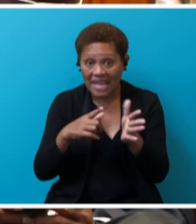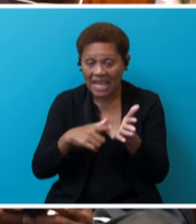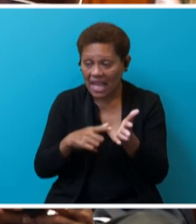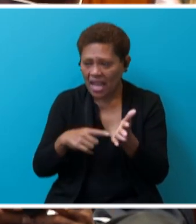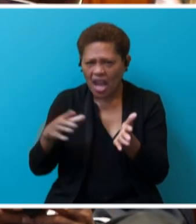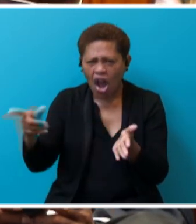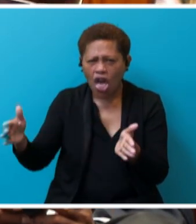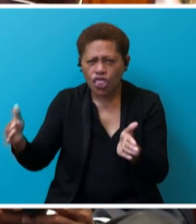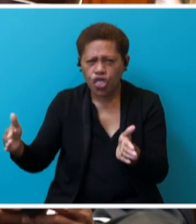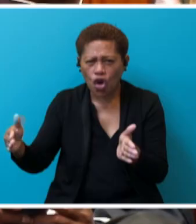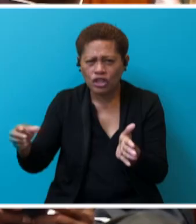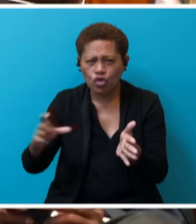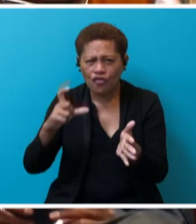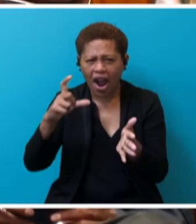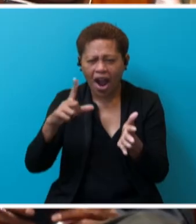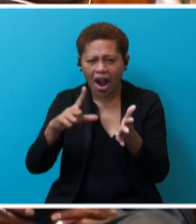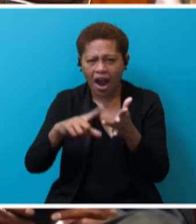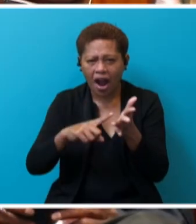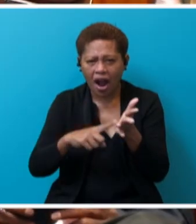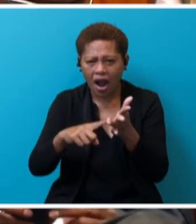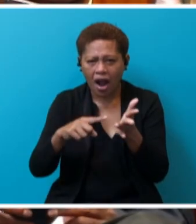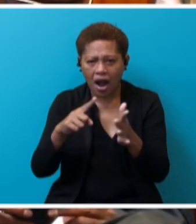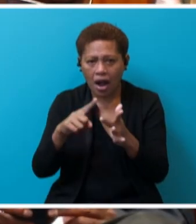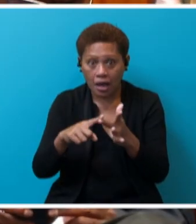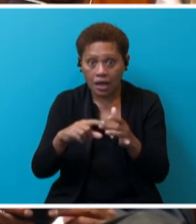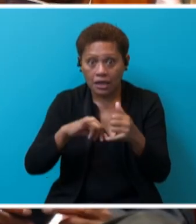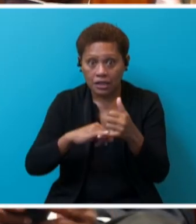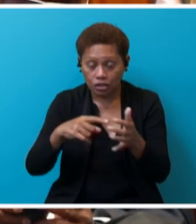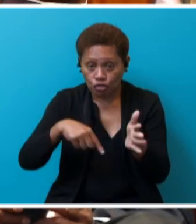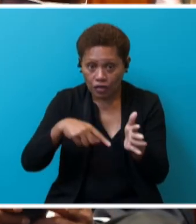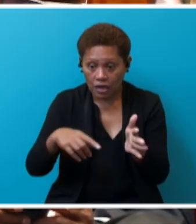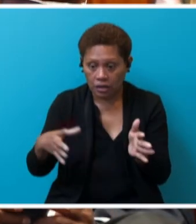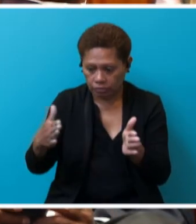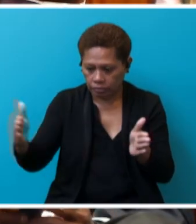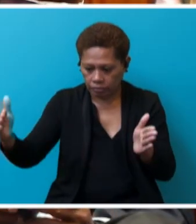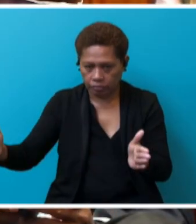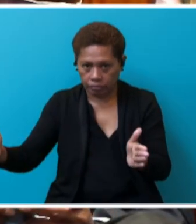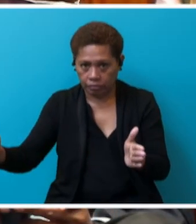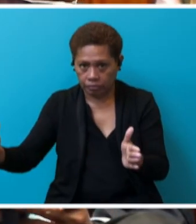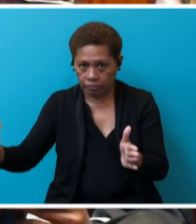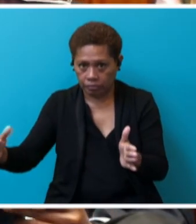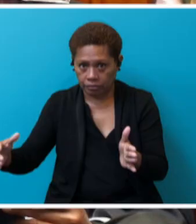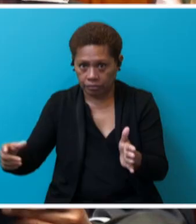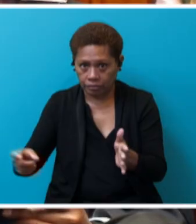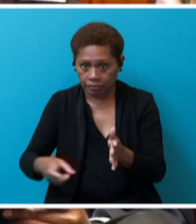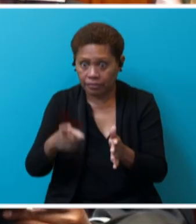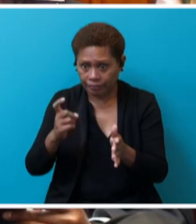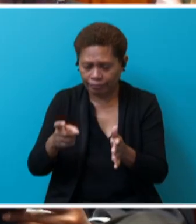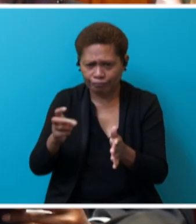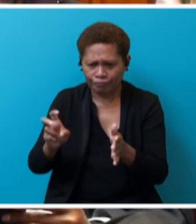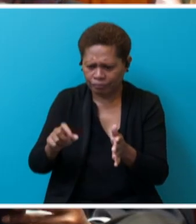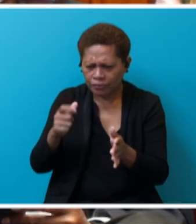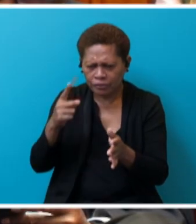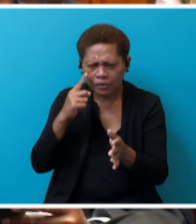supported by a new pump station midway and 2 5 megaliter reservoirs in Dolisuva. If you pass that site, the work has